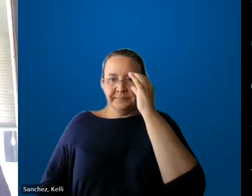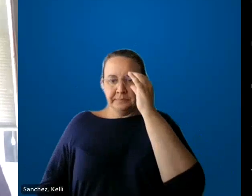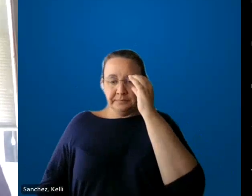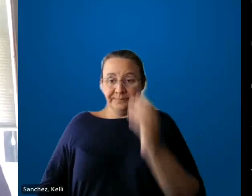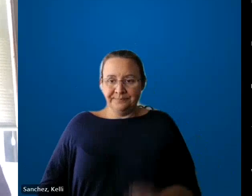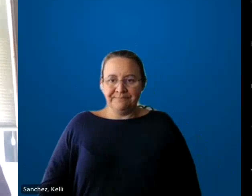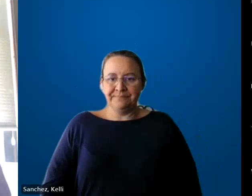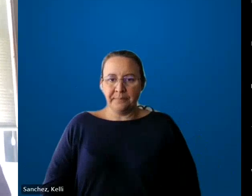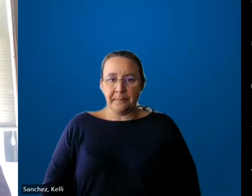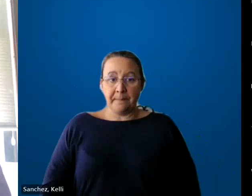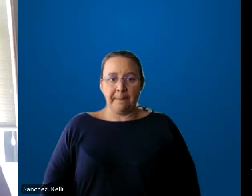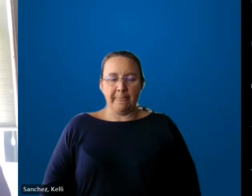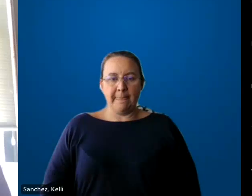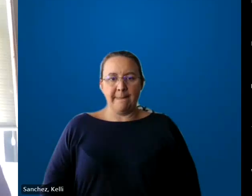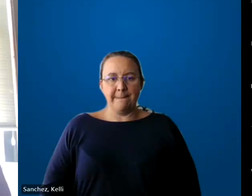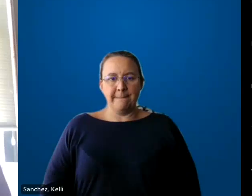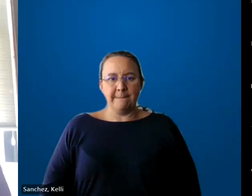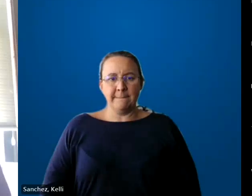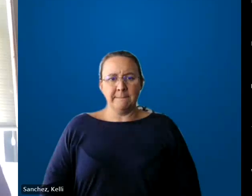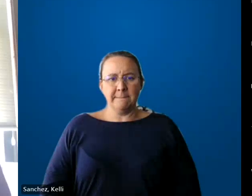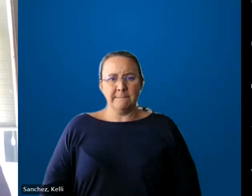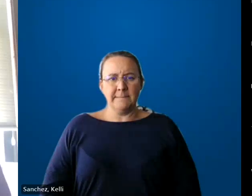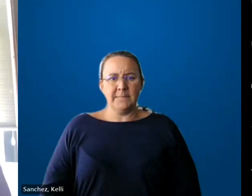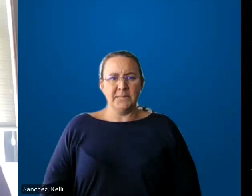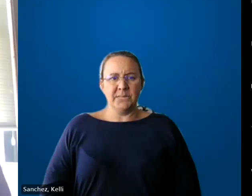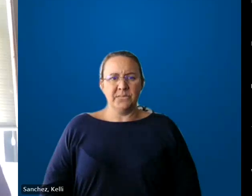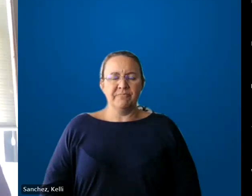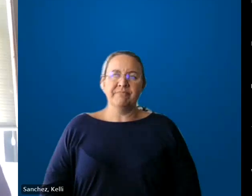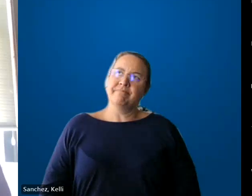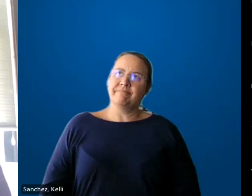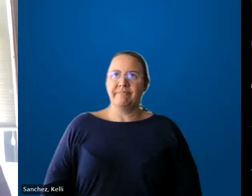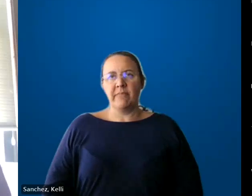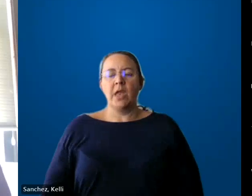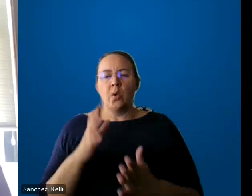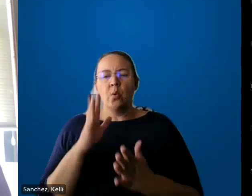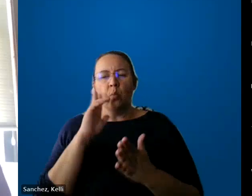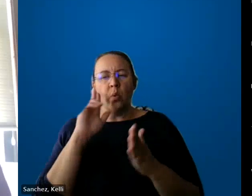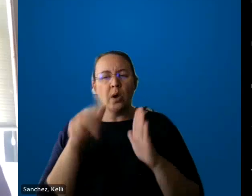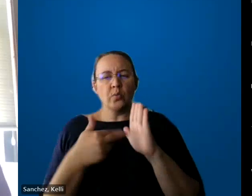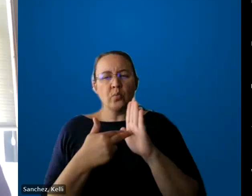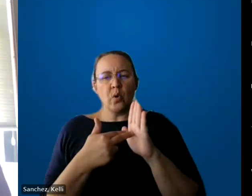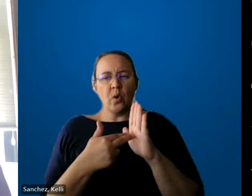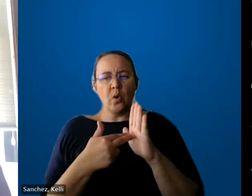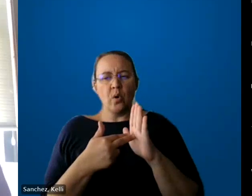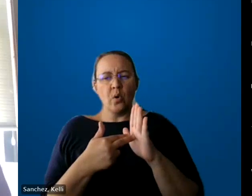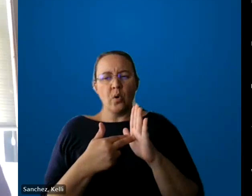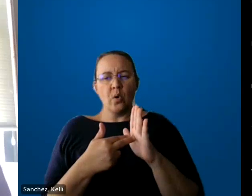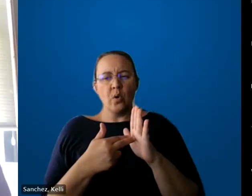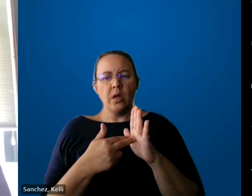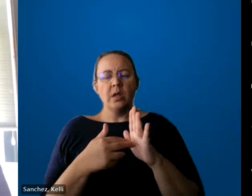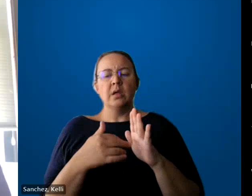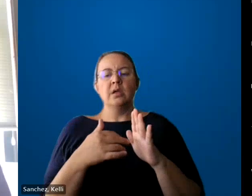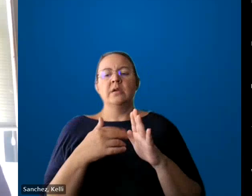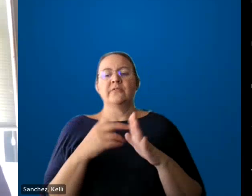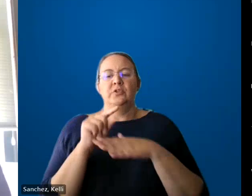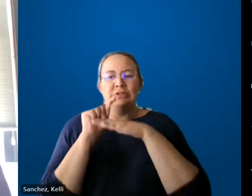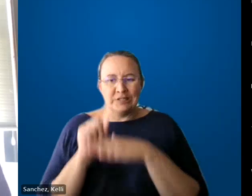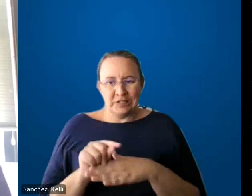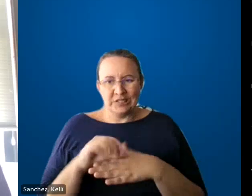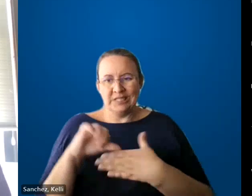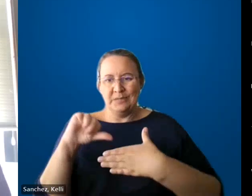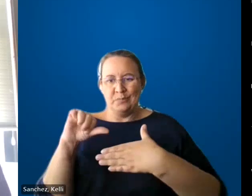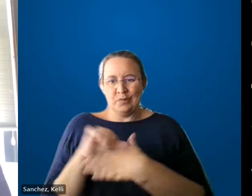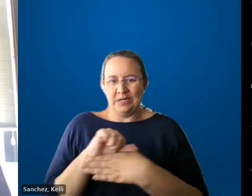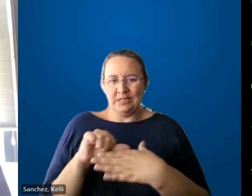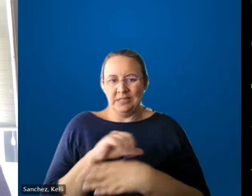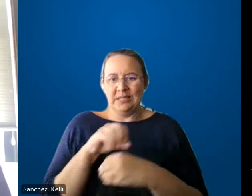Definitely. So, what role do you feel that like cultural traditions and practices play in substance